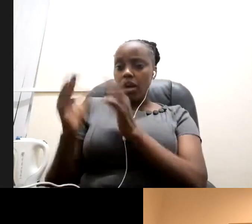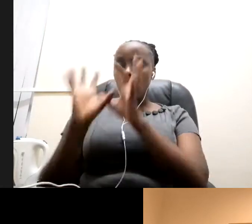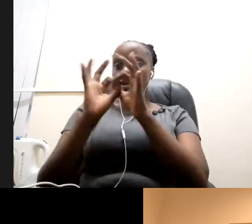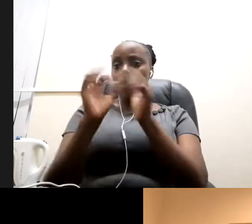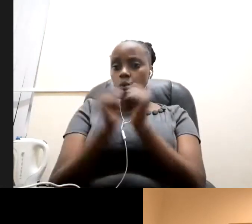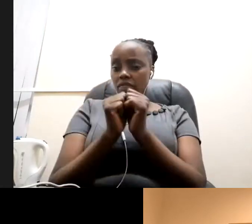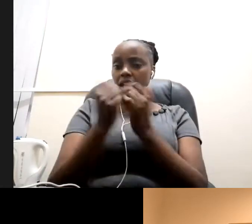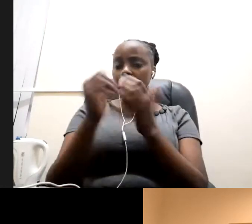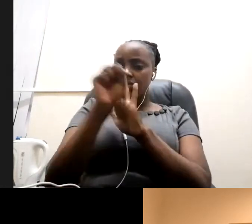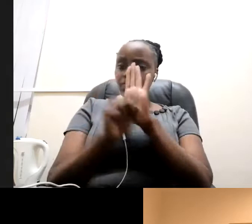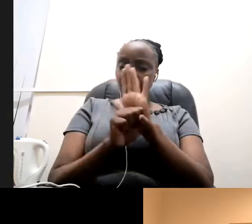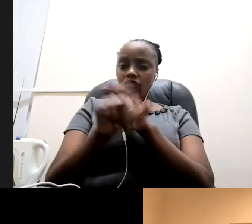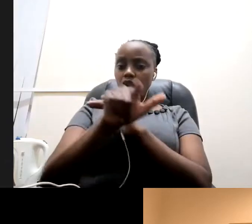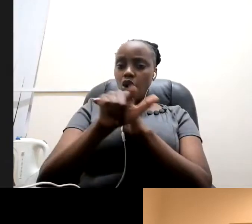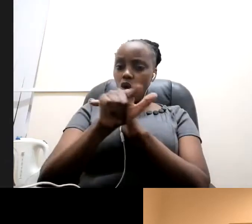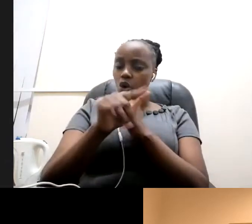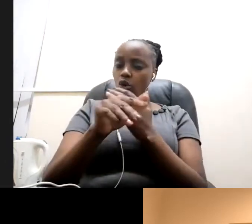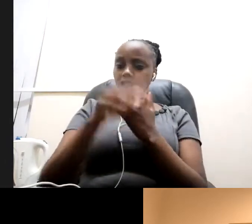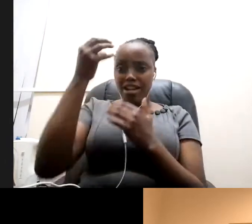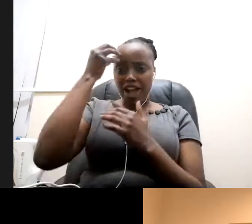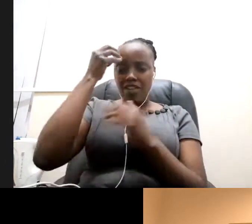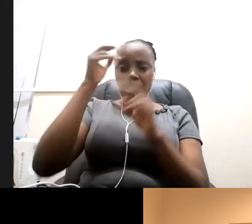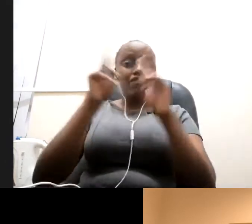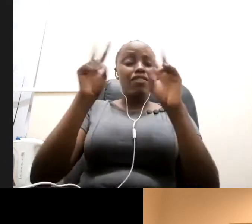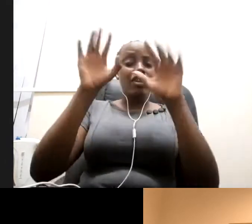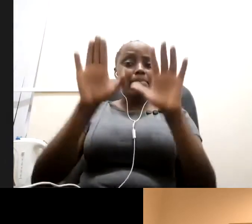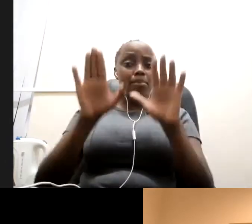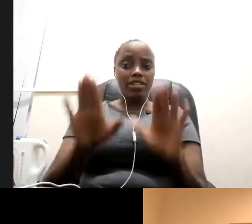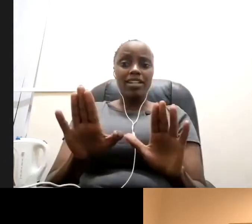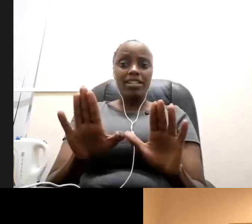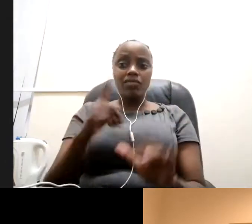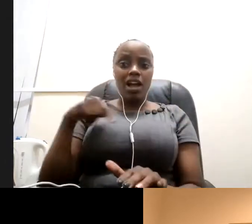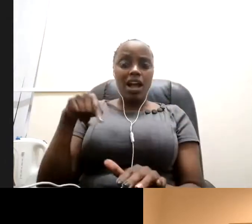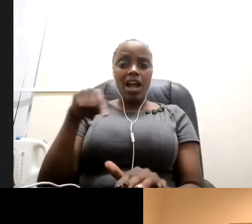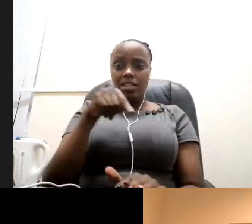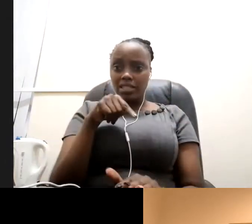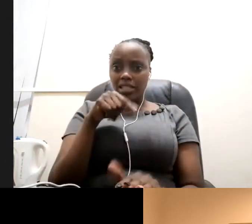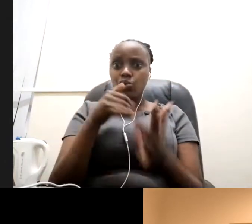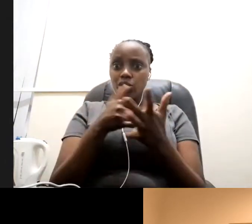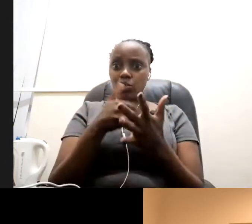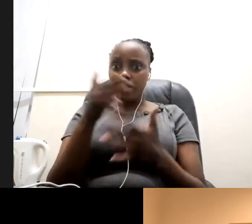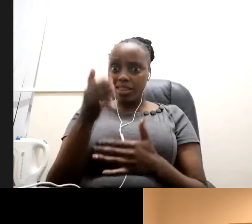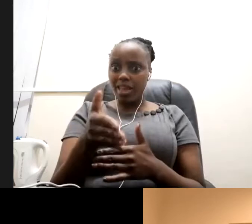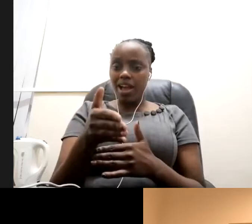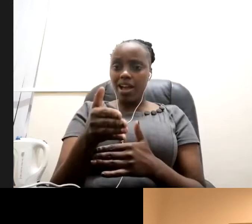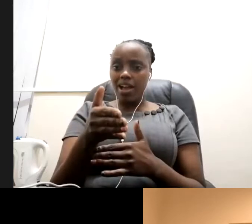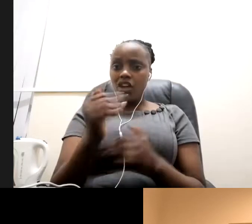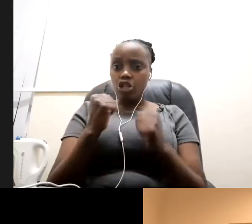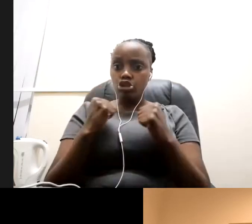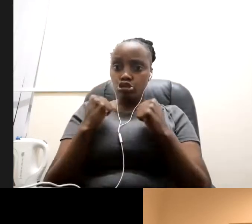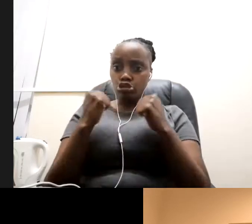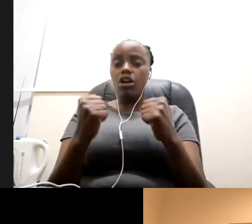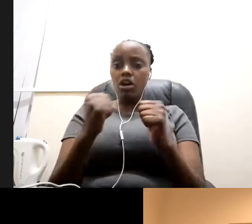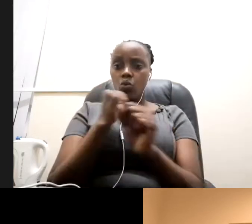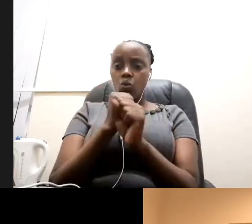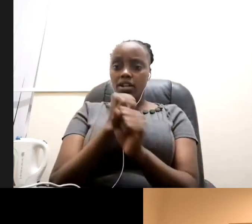to local government, it is necessary to count with the strong work